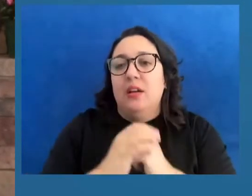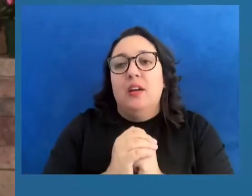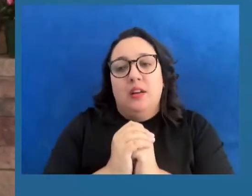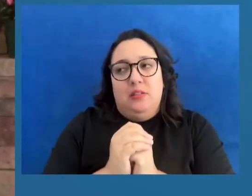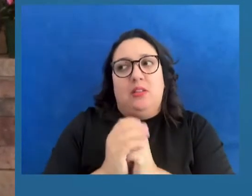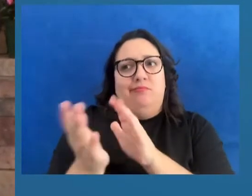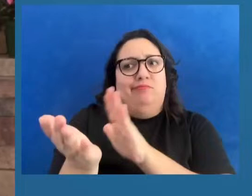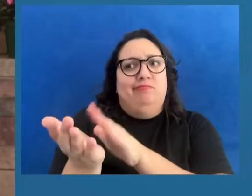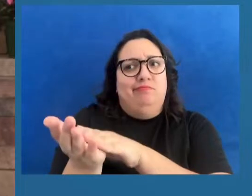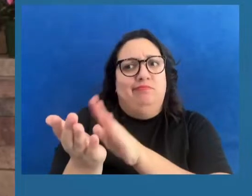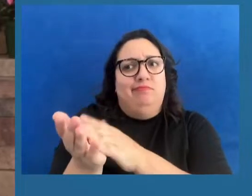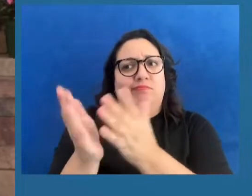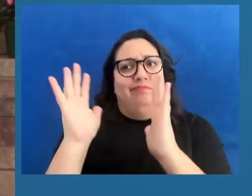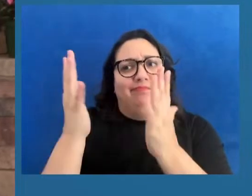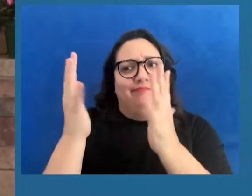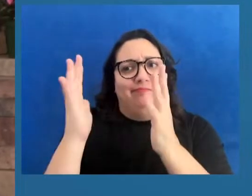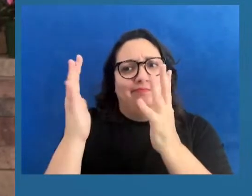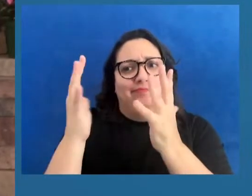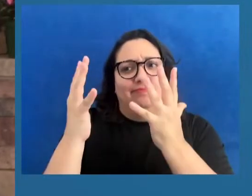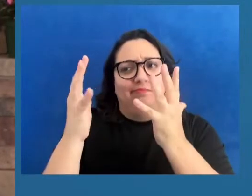Evans.